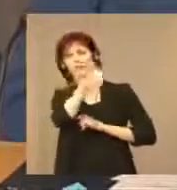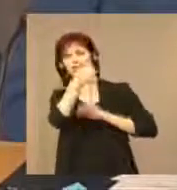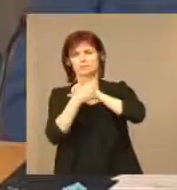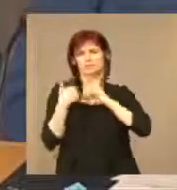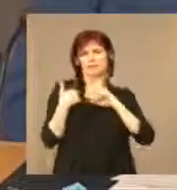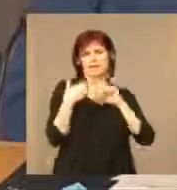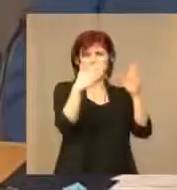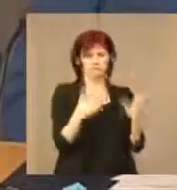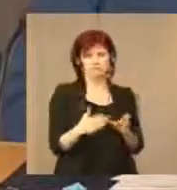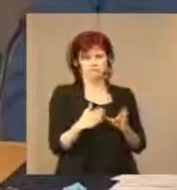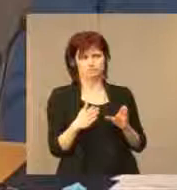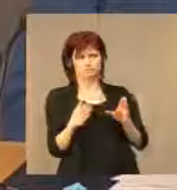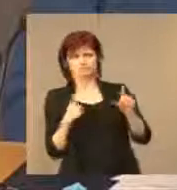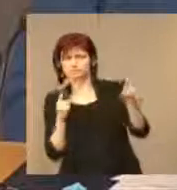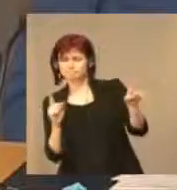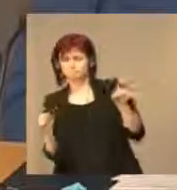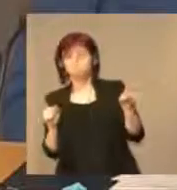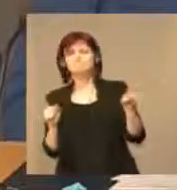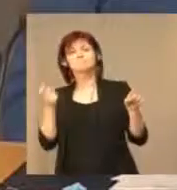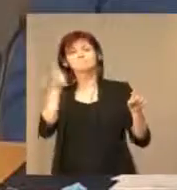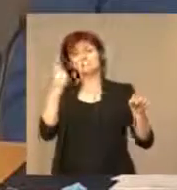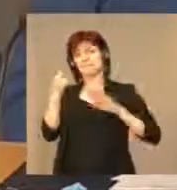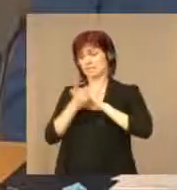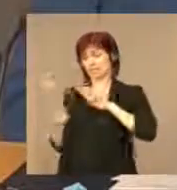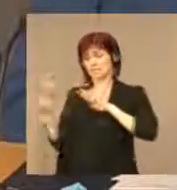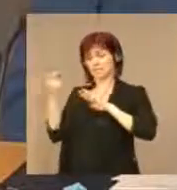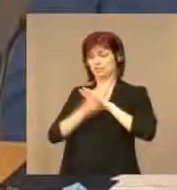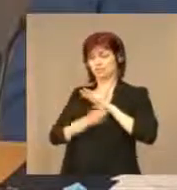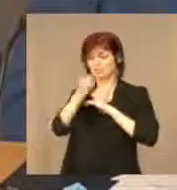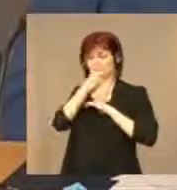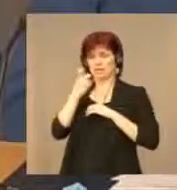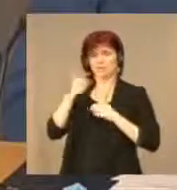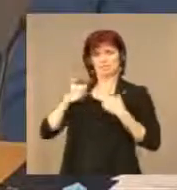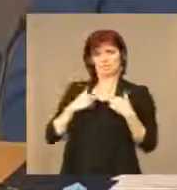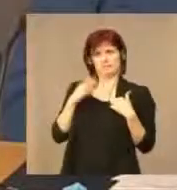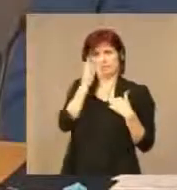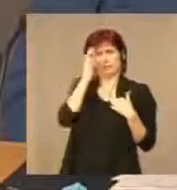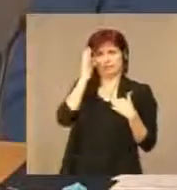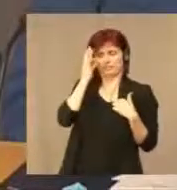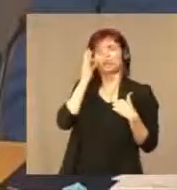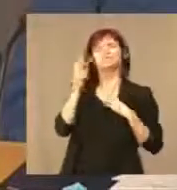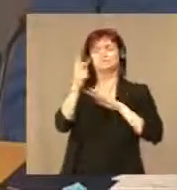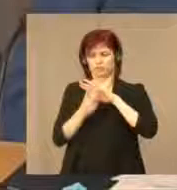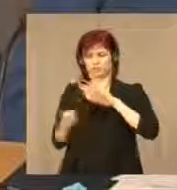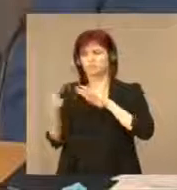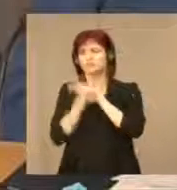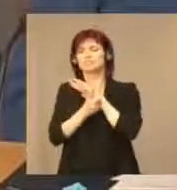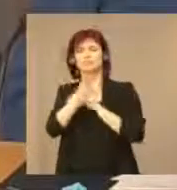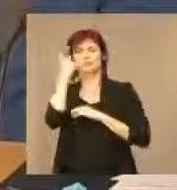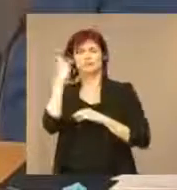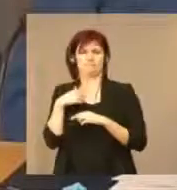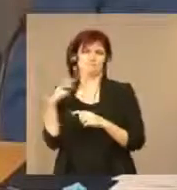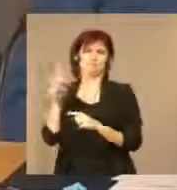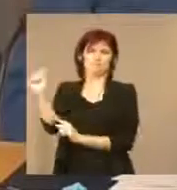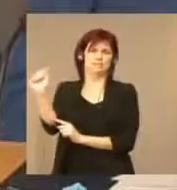dealing with the discrimination of indigeneity, but also the discrimination of being